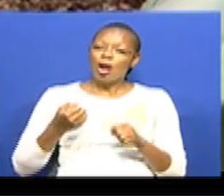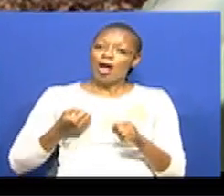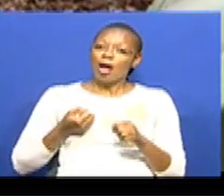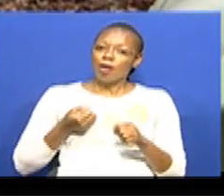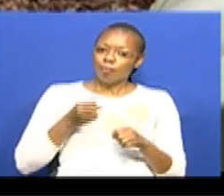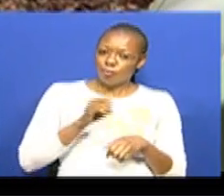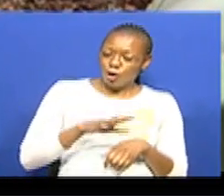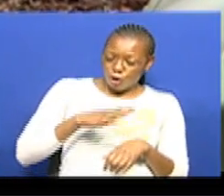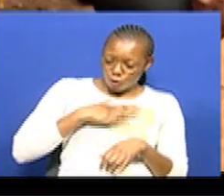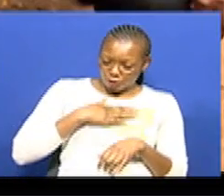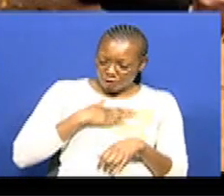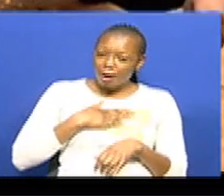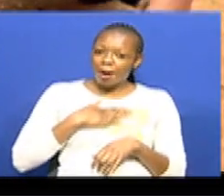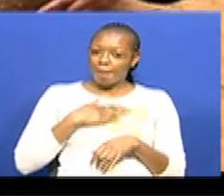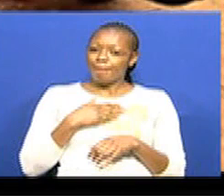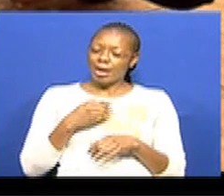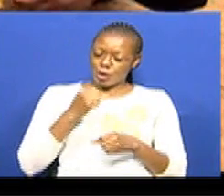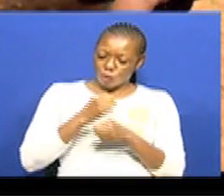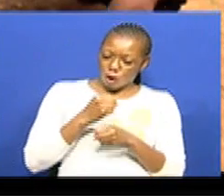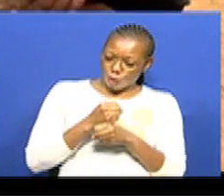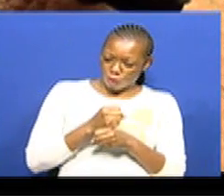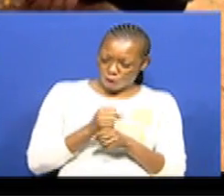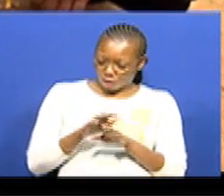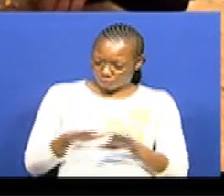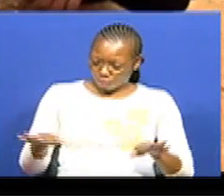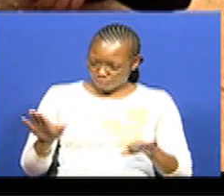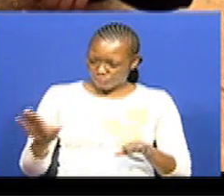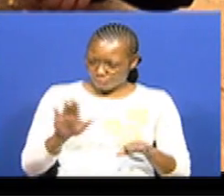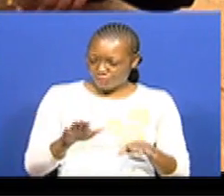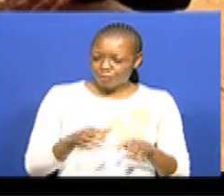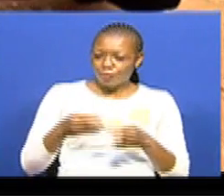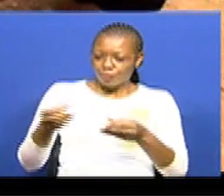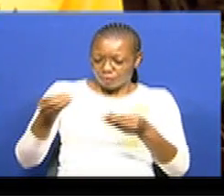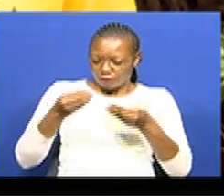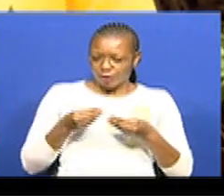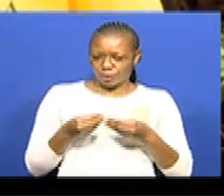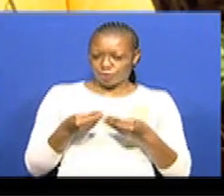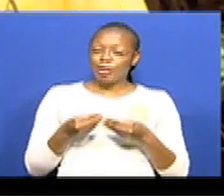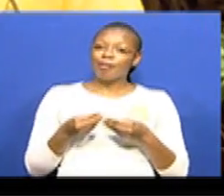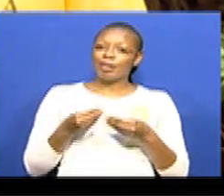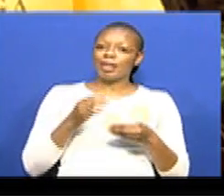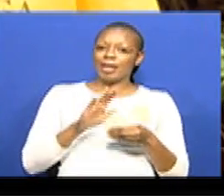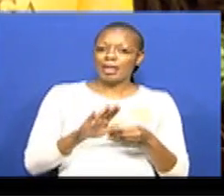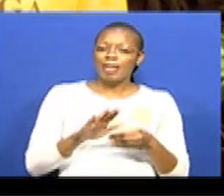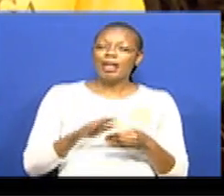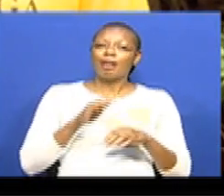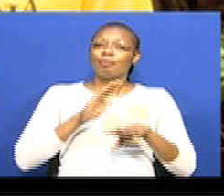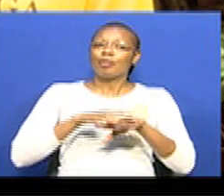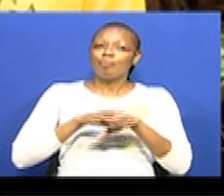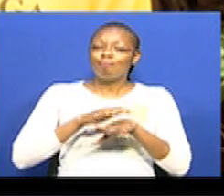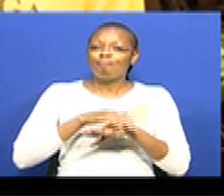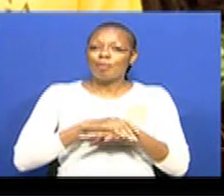ili kumwezesha kupanua shamba lake vyema. The garden I was given was for my neighbor because